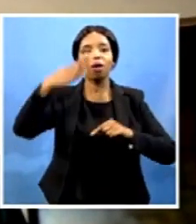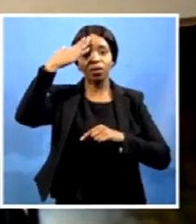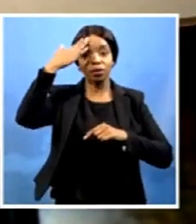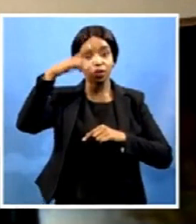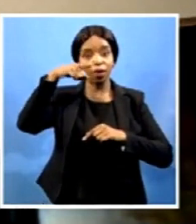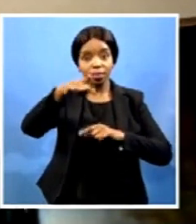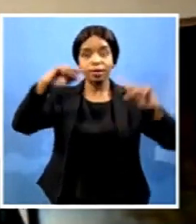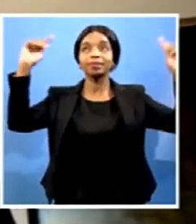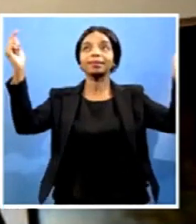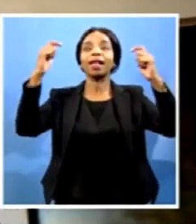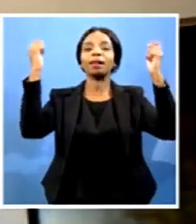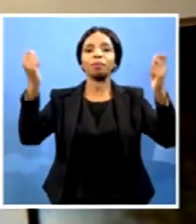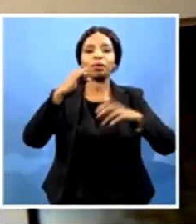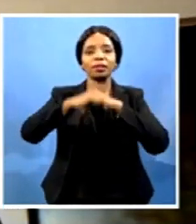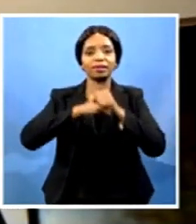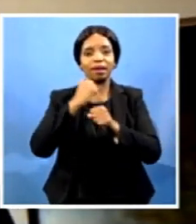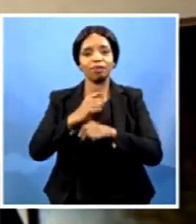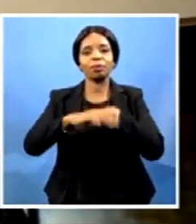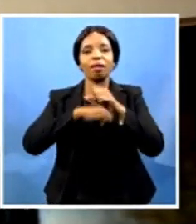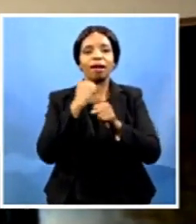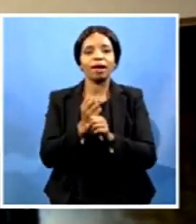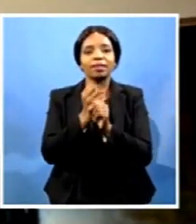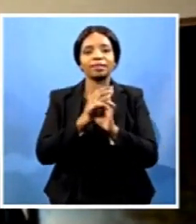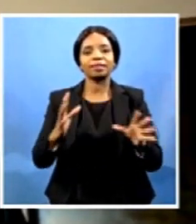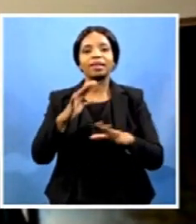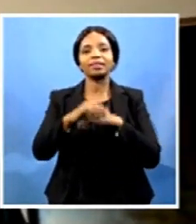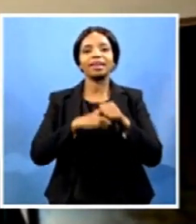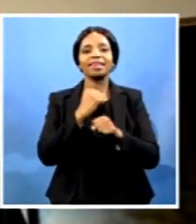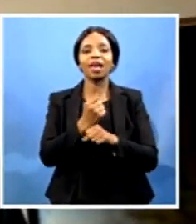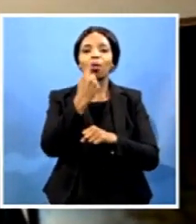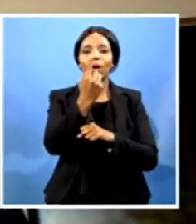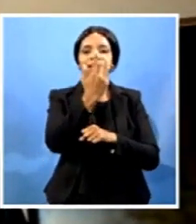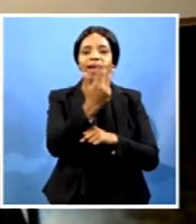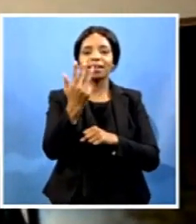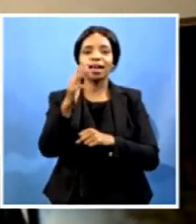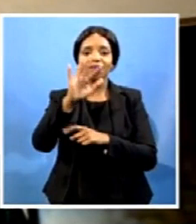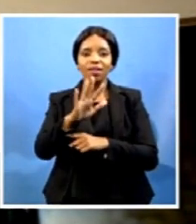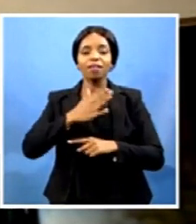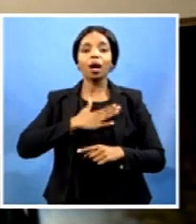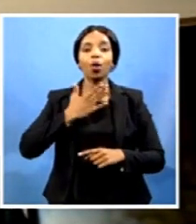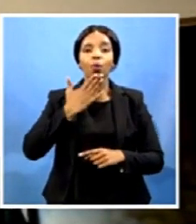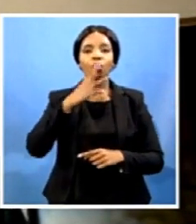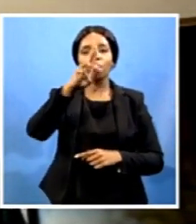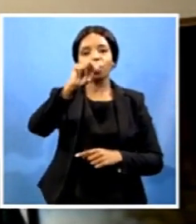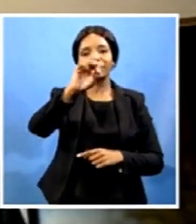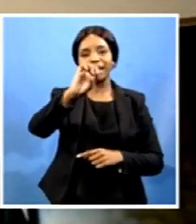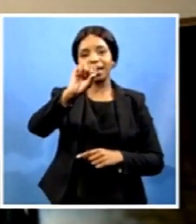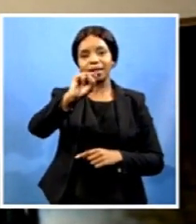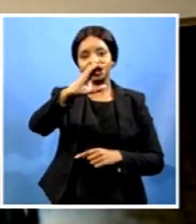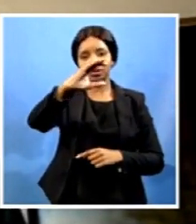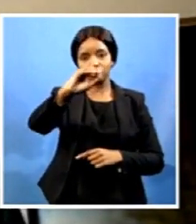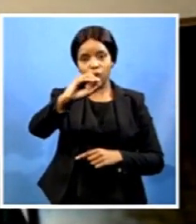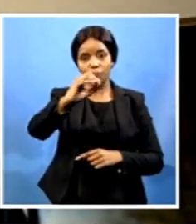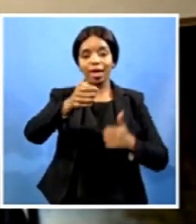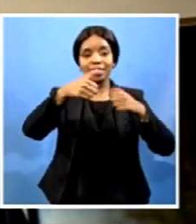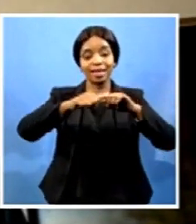since 1995 by UNESCO, and we, as the National Library, we are joining the world